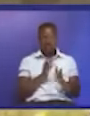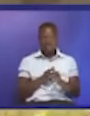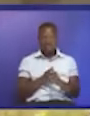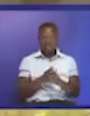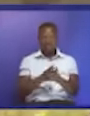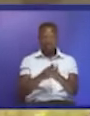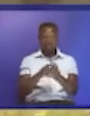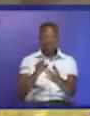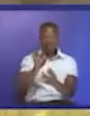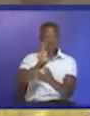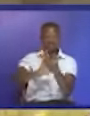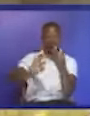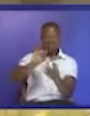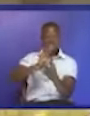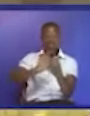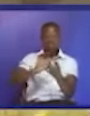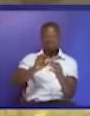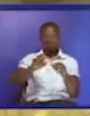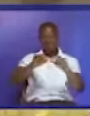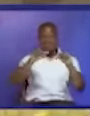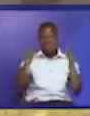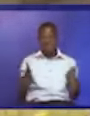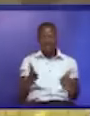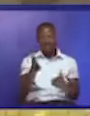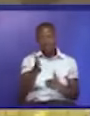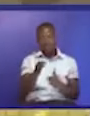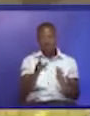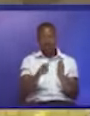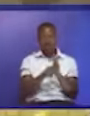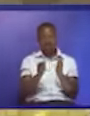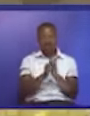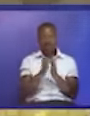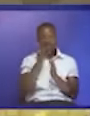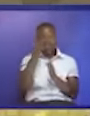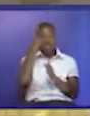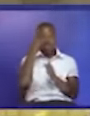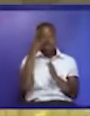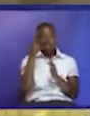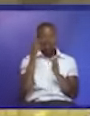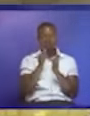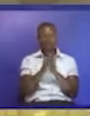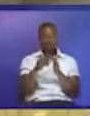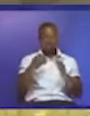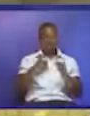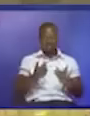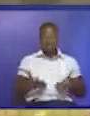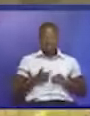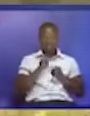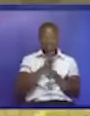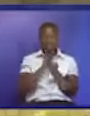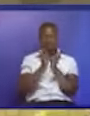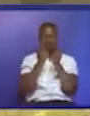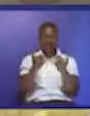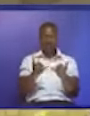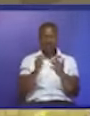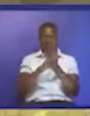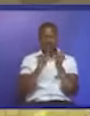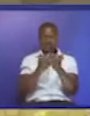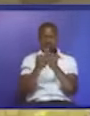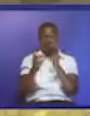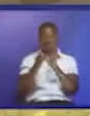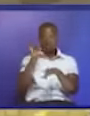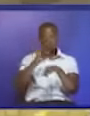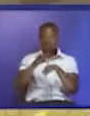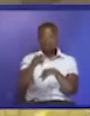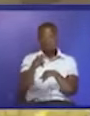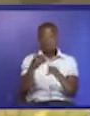of the altar with understanding and with conviction. I believe the Holy Spirit is speaking to someone. I begin